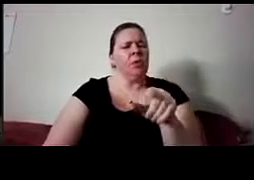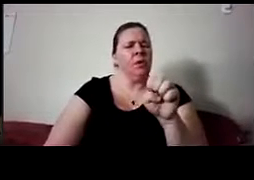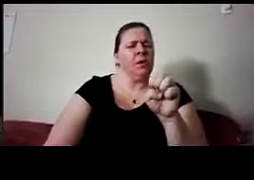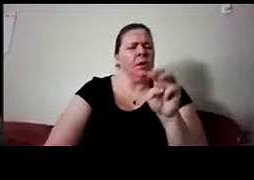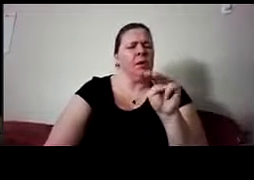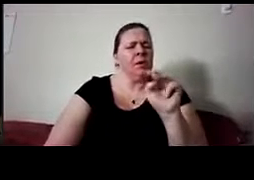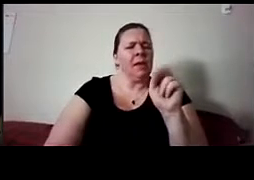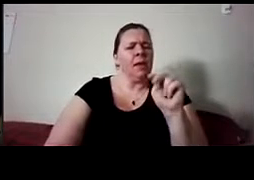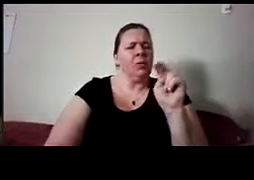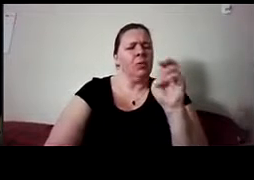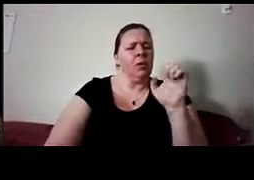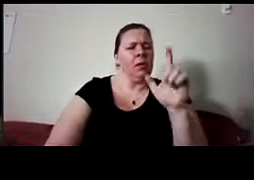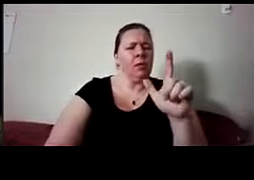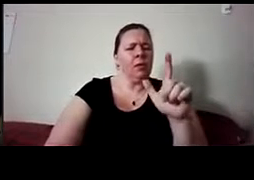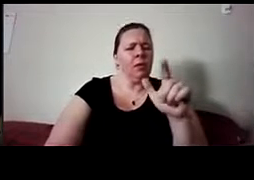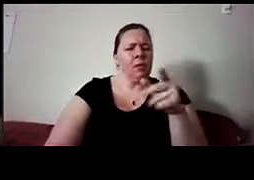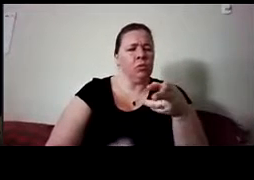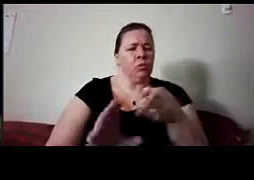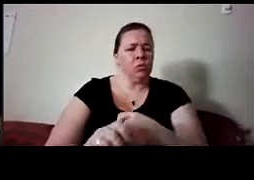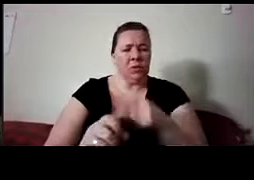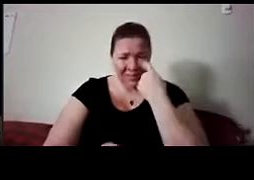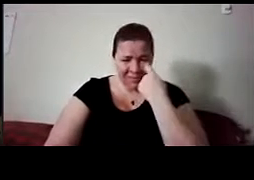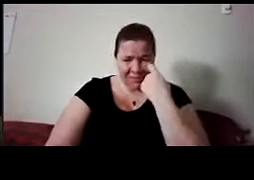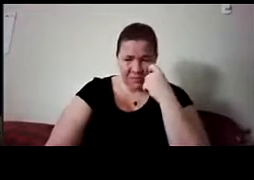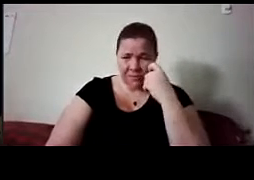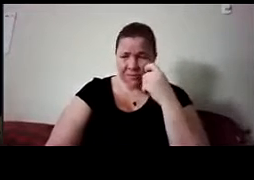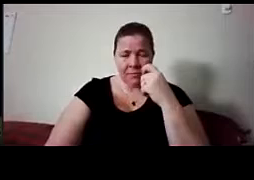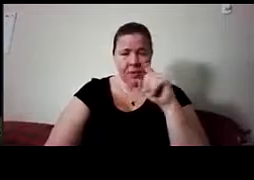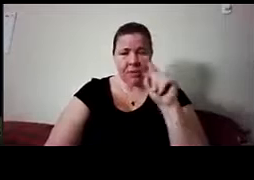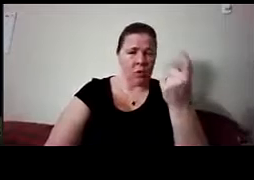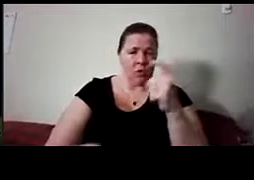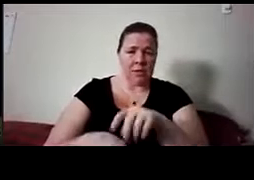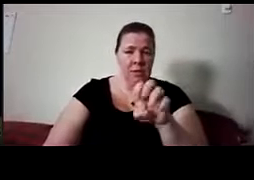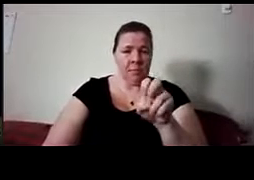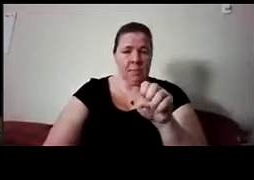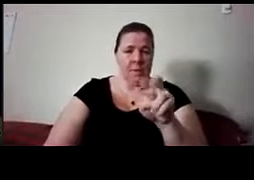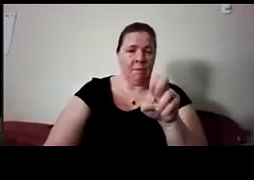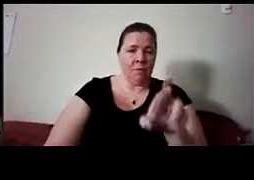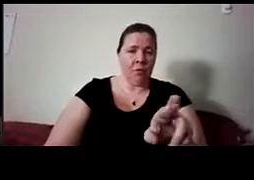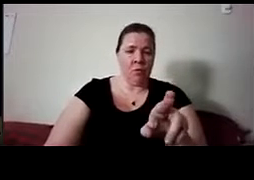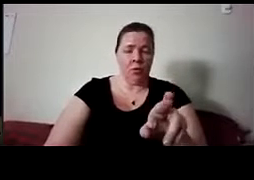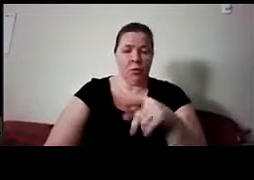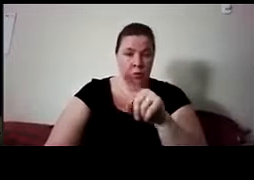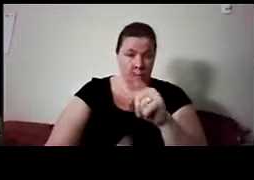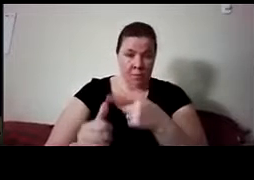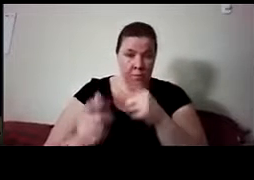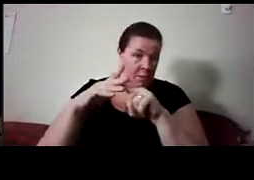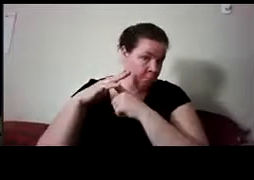the webinar? The first time, this is the first time ever. I know, were you there from the